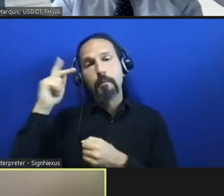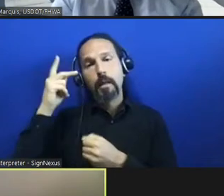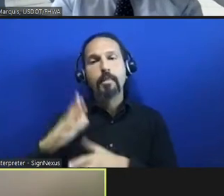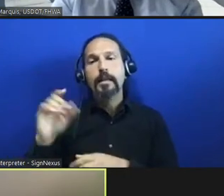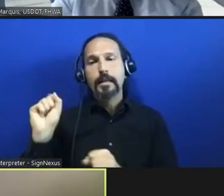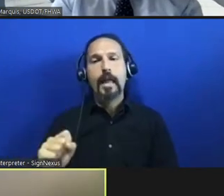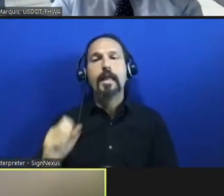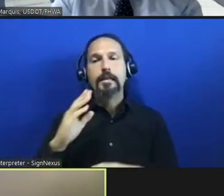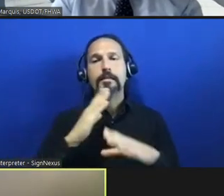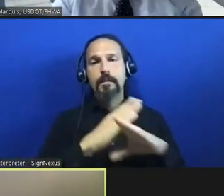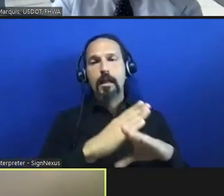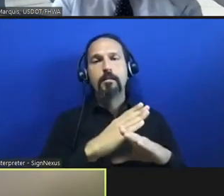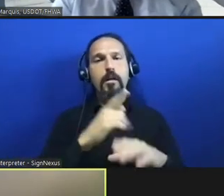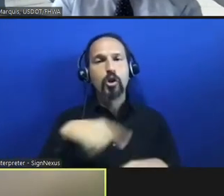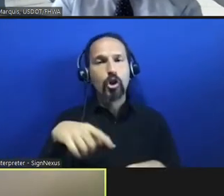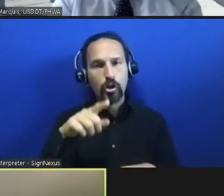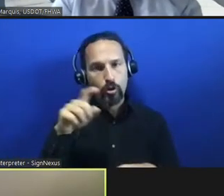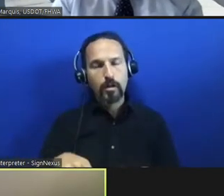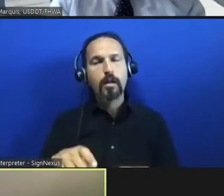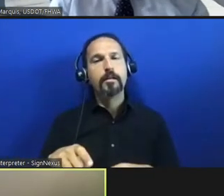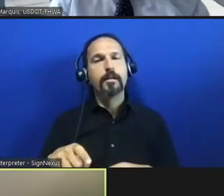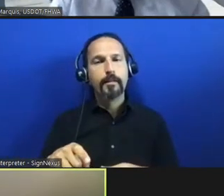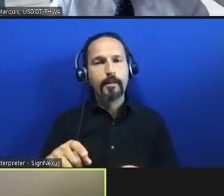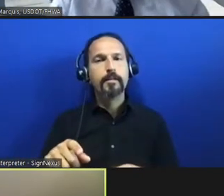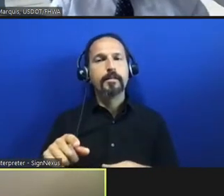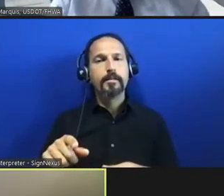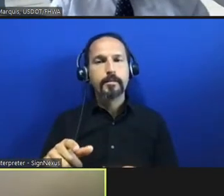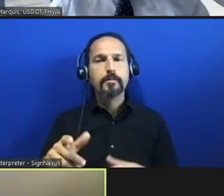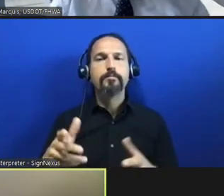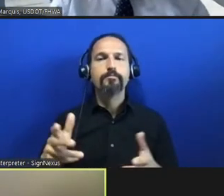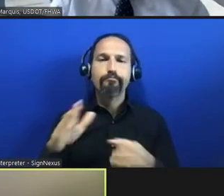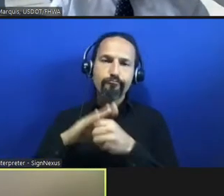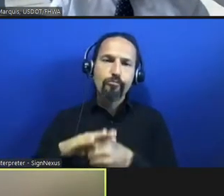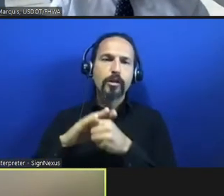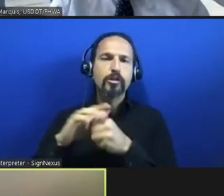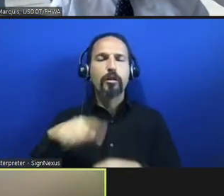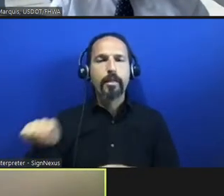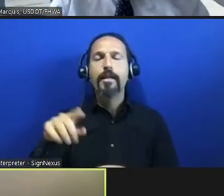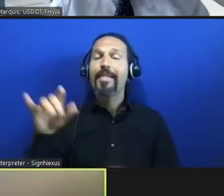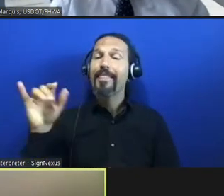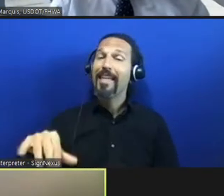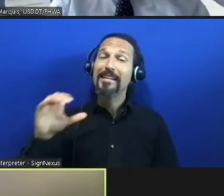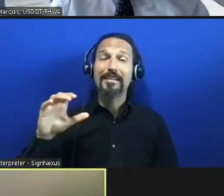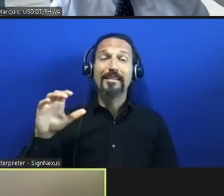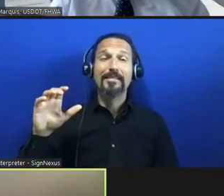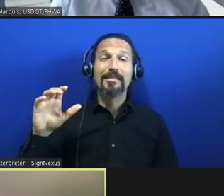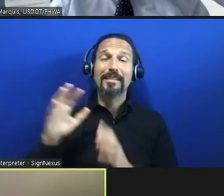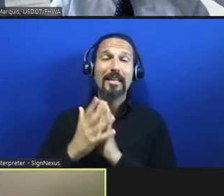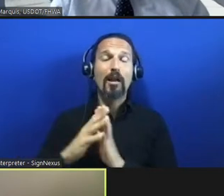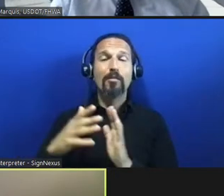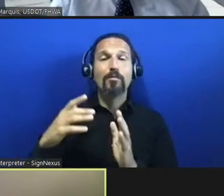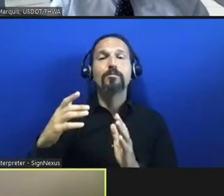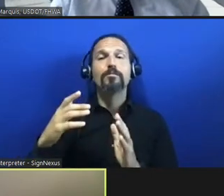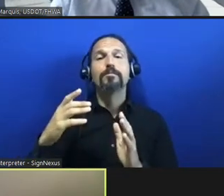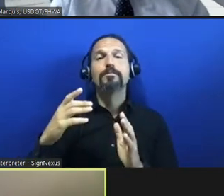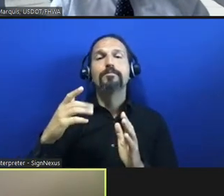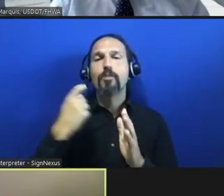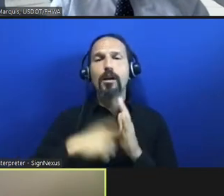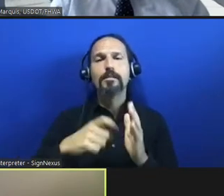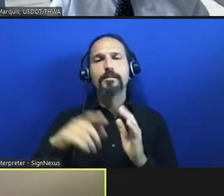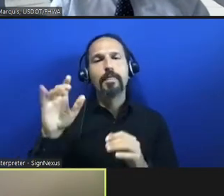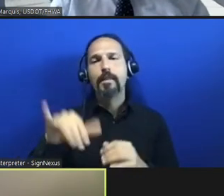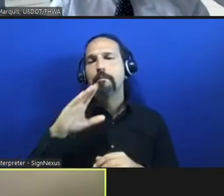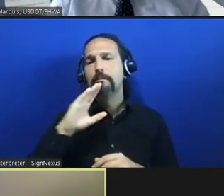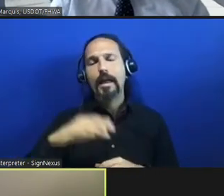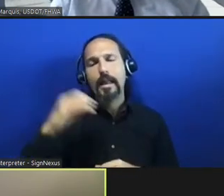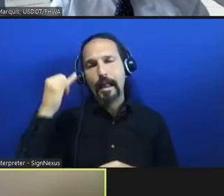to stop this and you need to put the squeeze on them congestion pricing is a bad idea and I will fight against it every single day I can